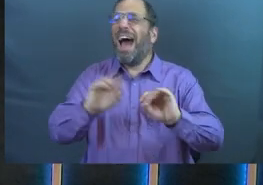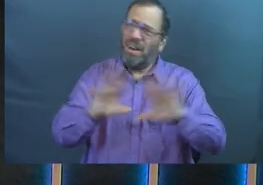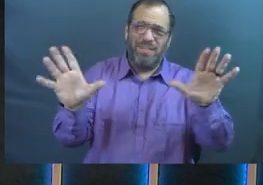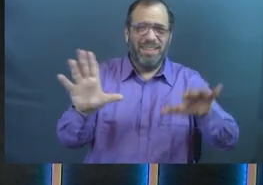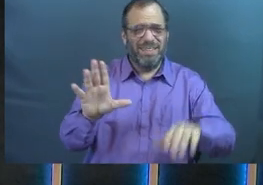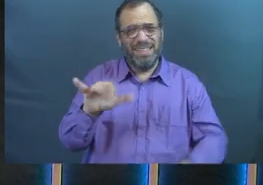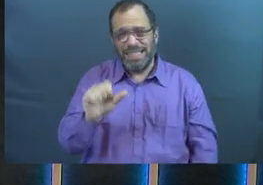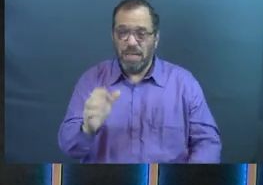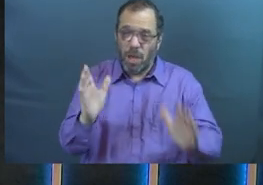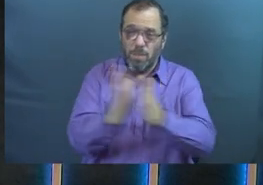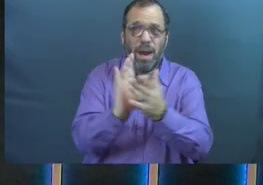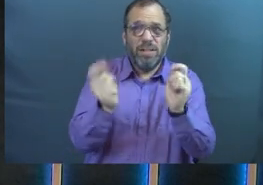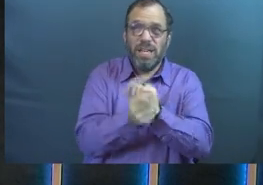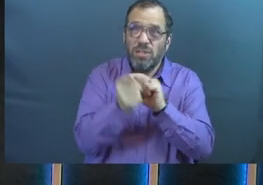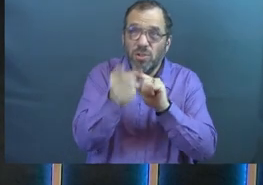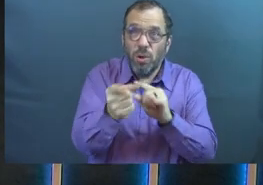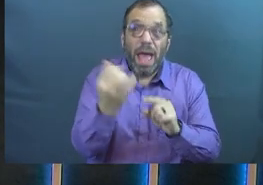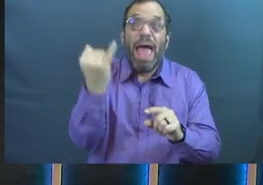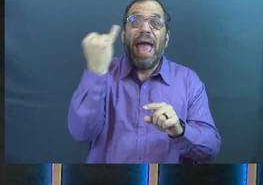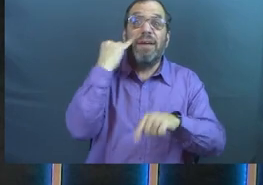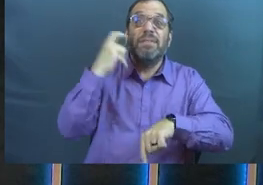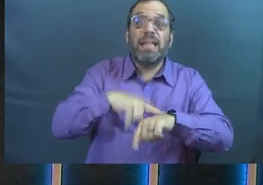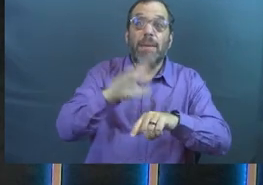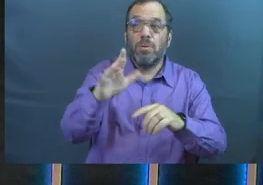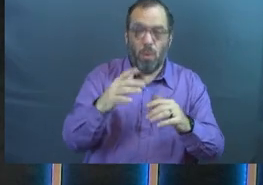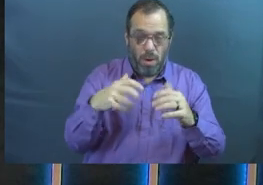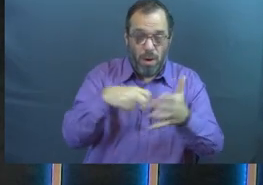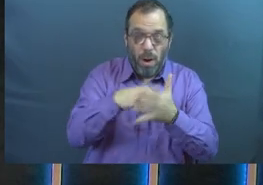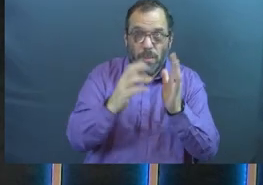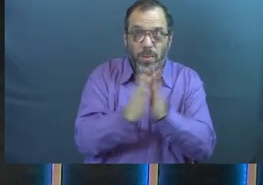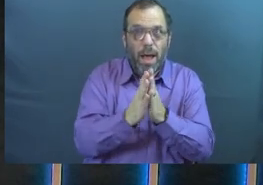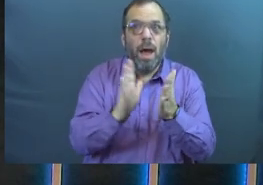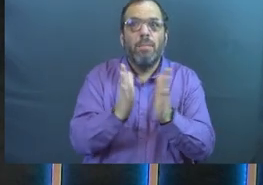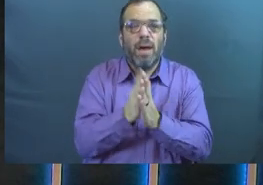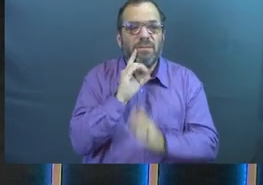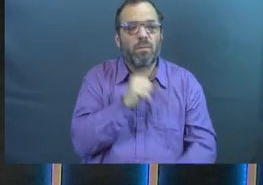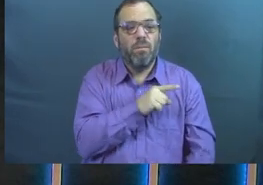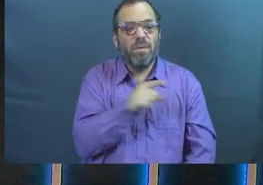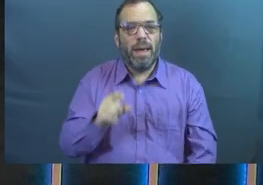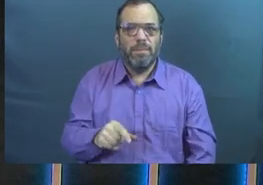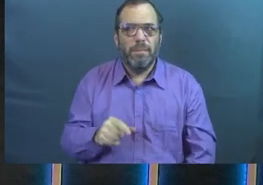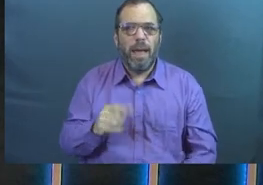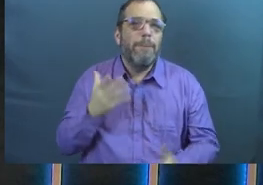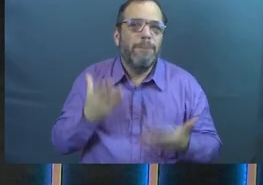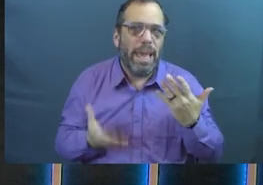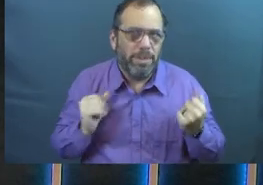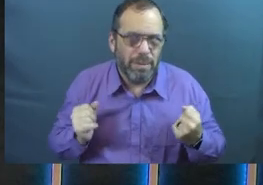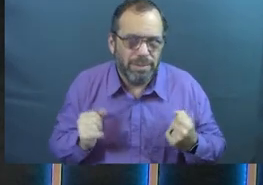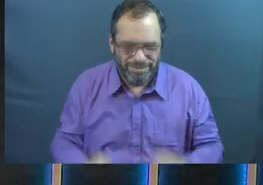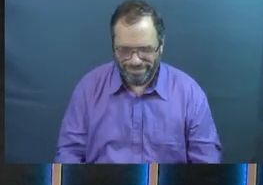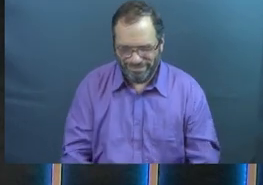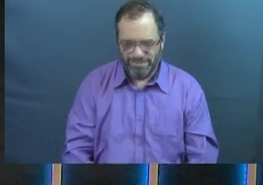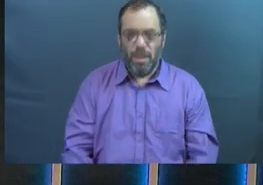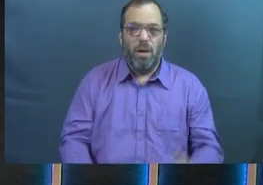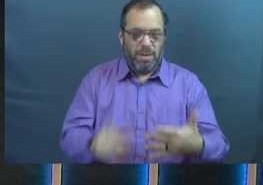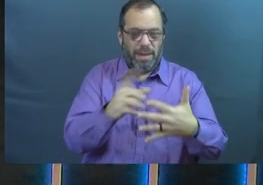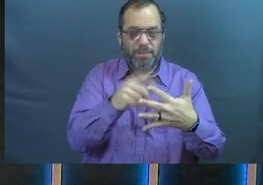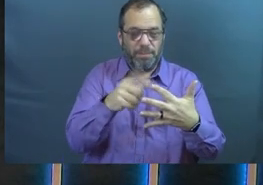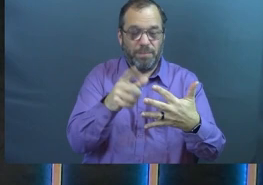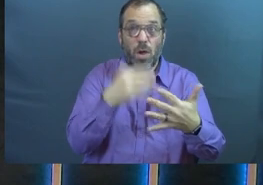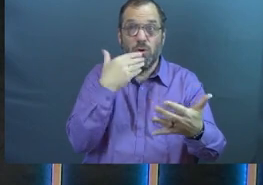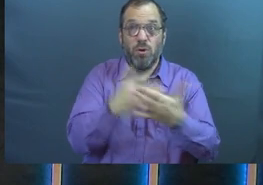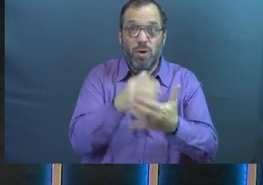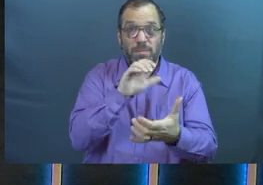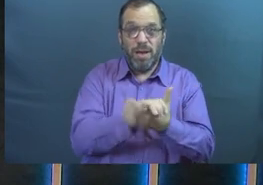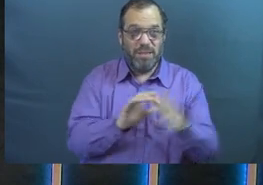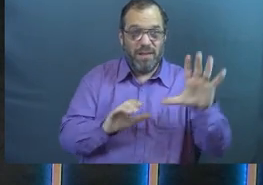does. Prayer changes you. And if you've got time in your quiet time, maybe you could pray for them. Maybe. Lie number two, a good marriage